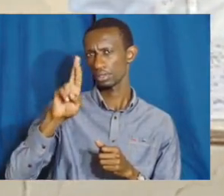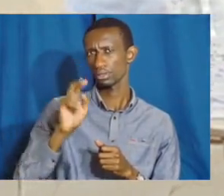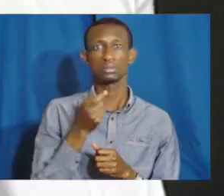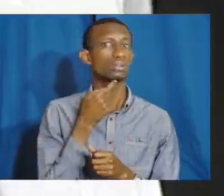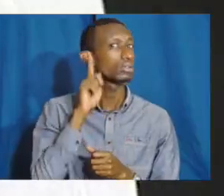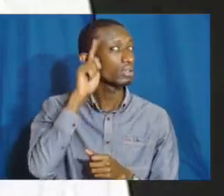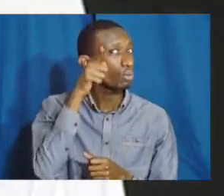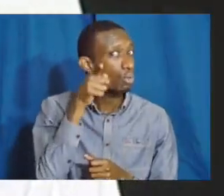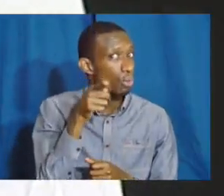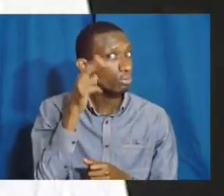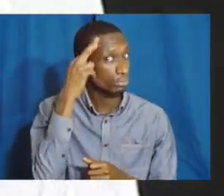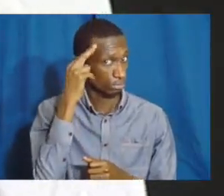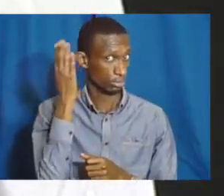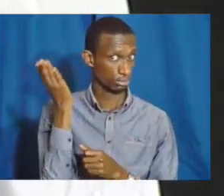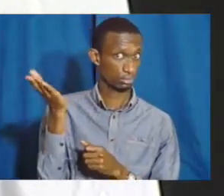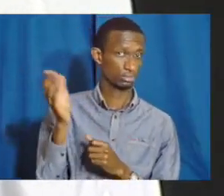X